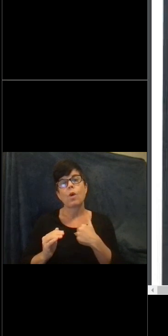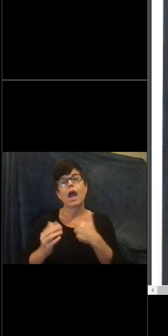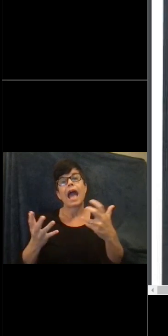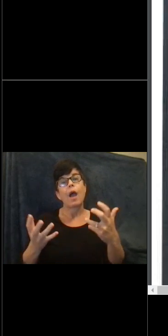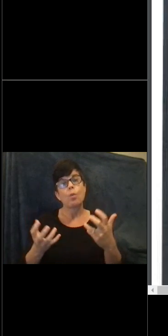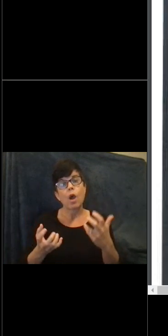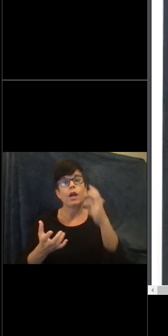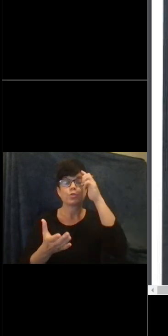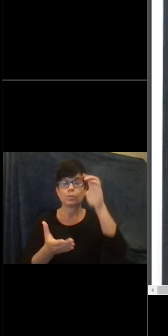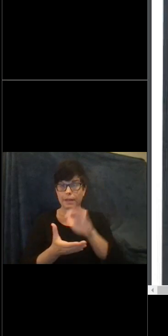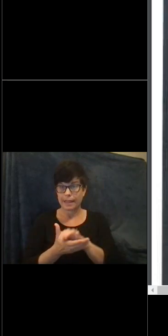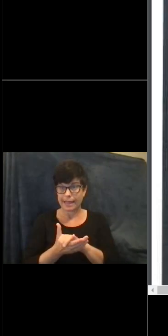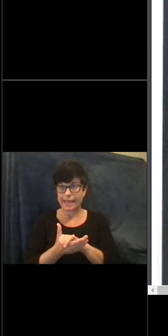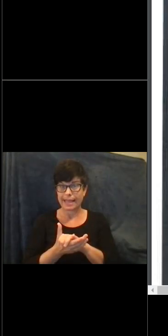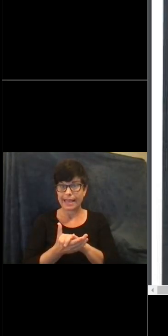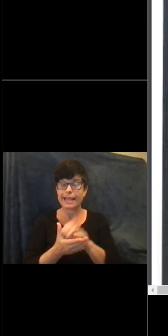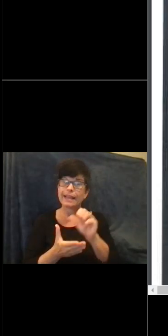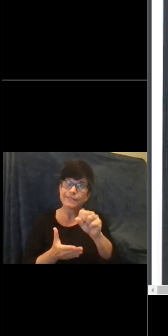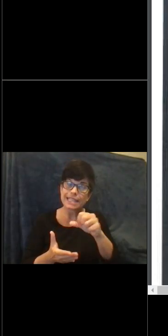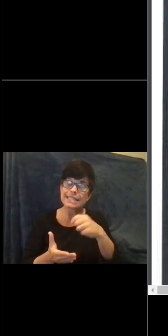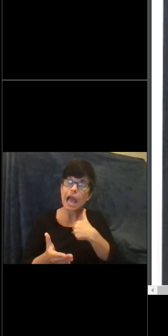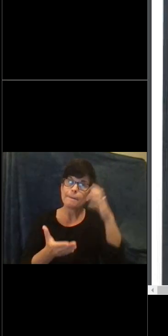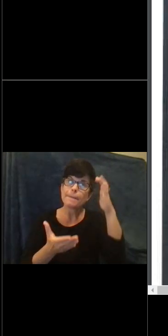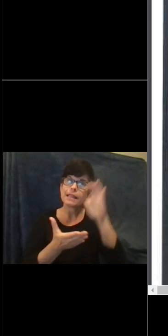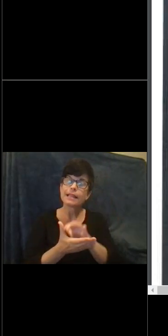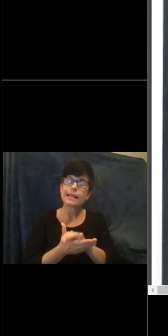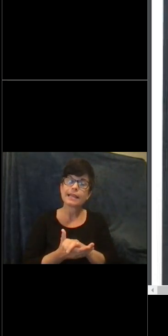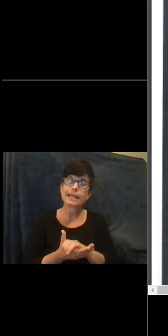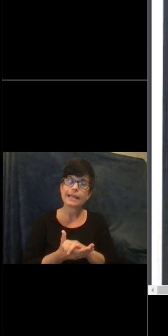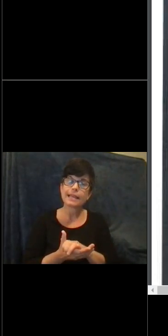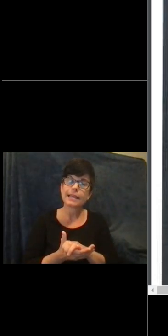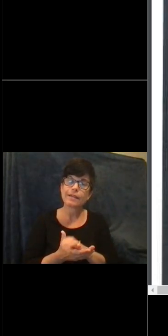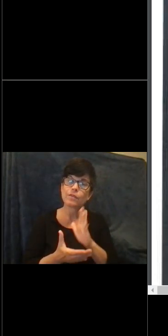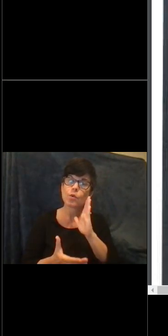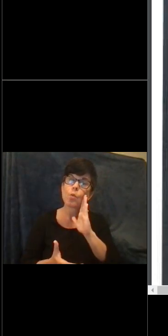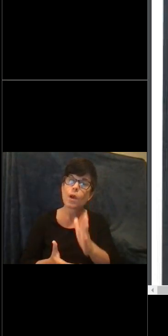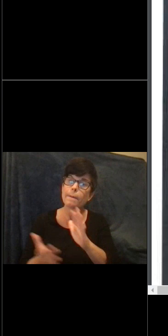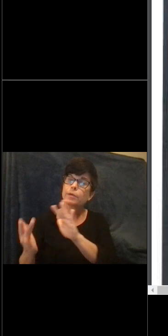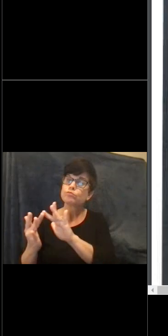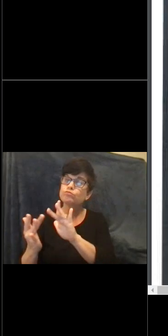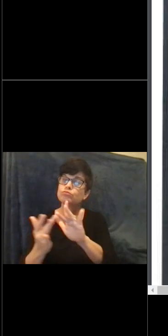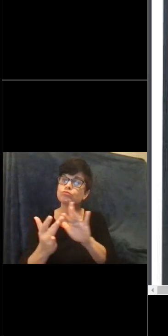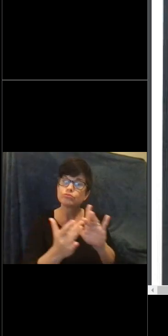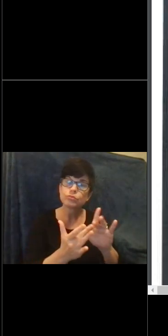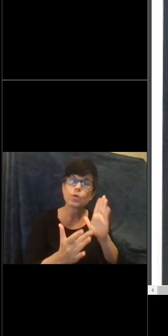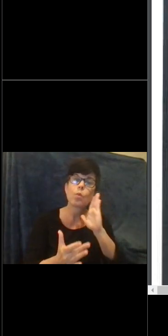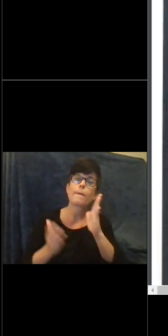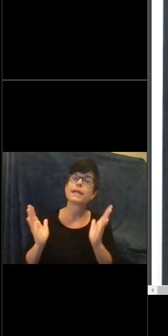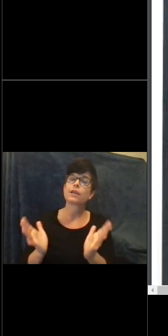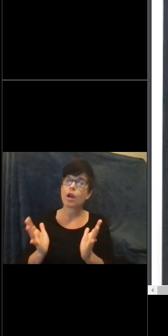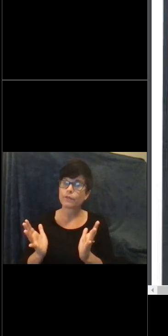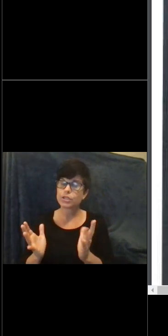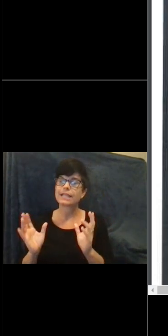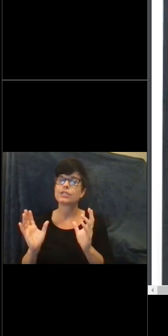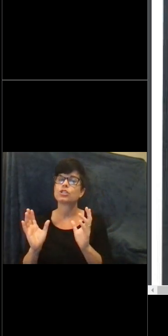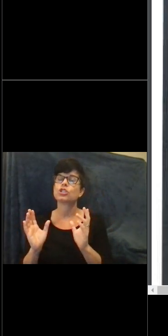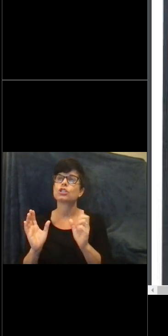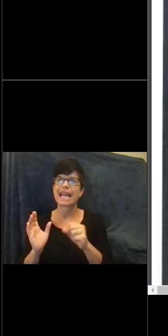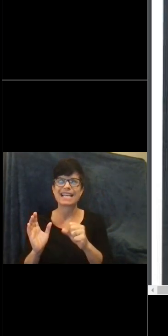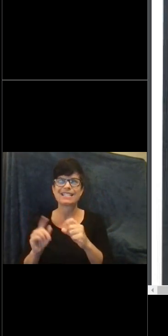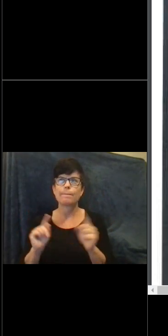believe that, and I do, that there will be outreach and there will be conversations. But then